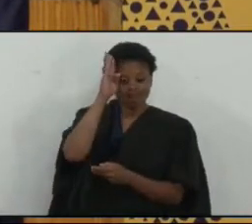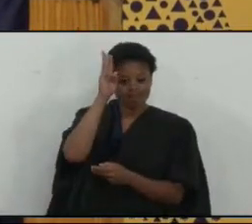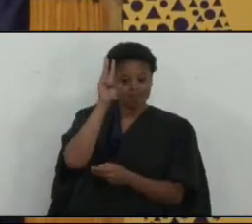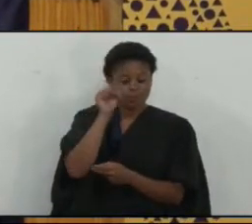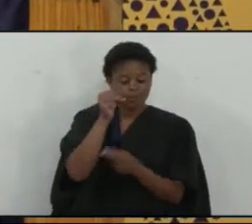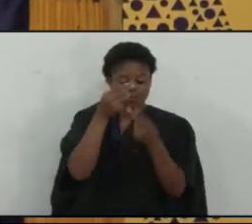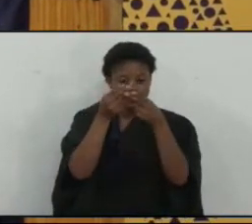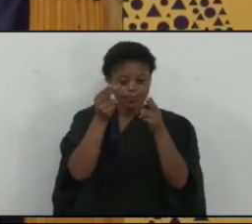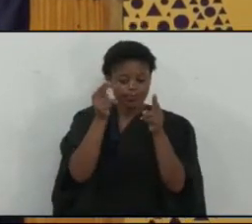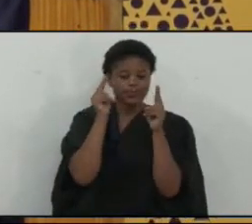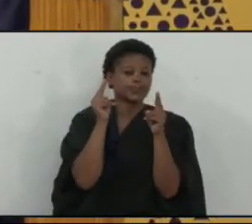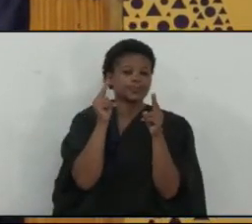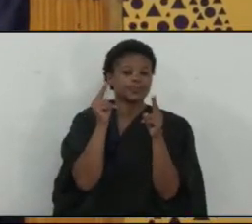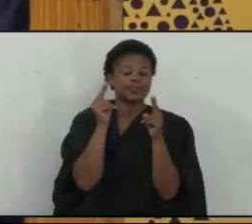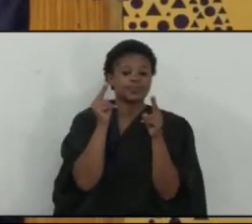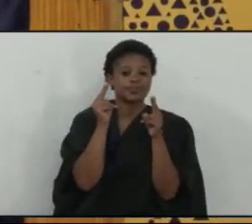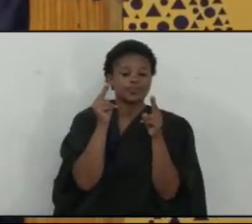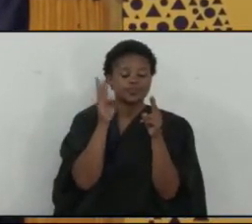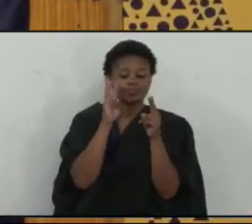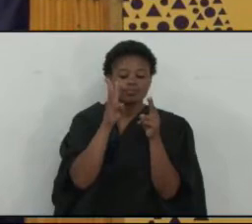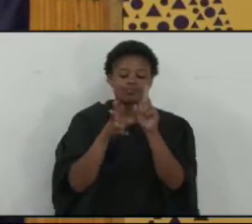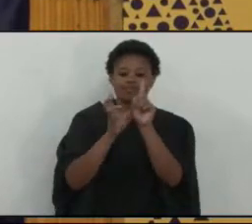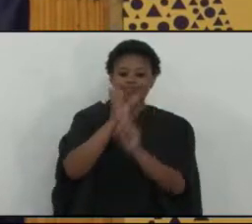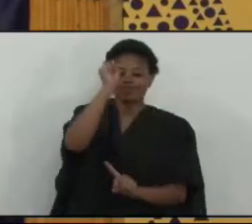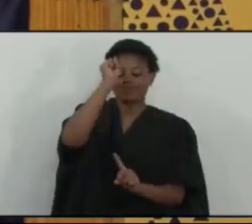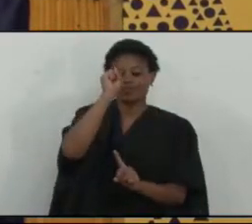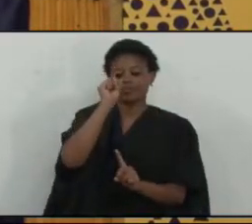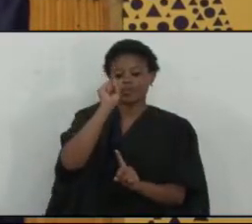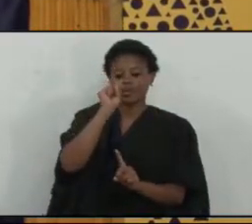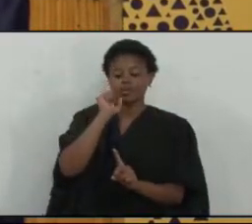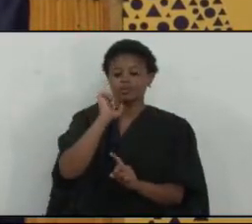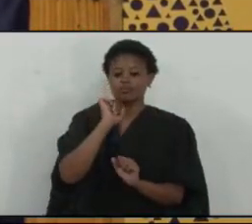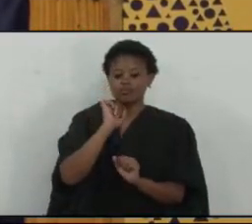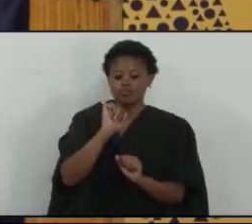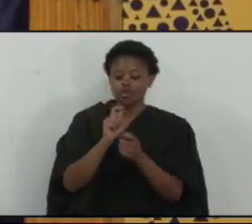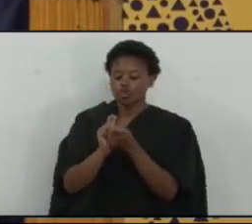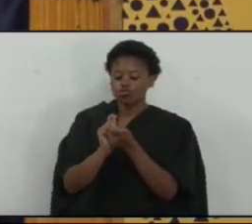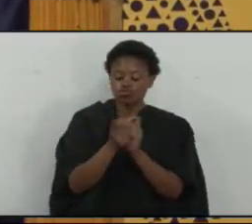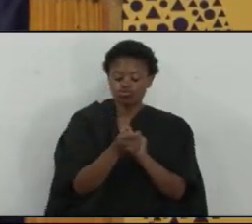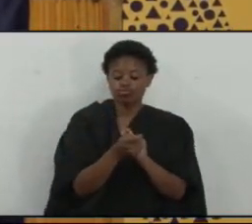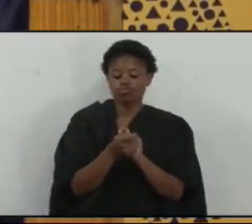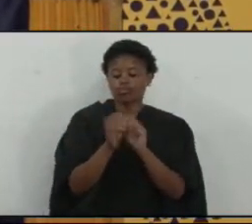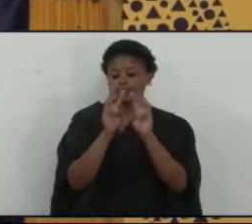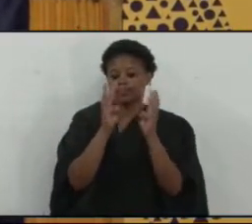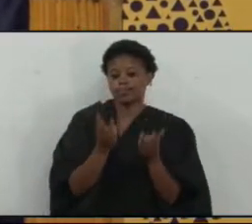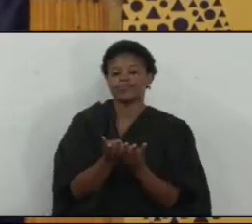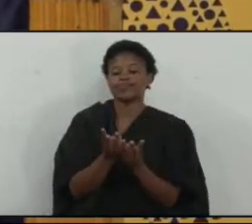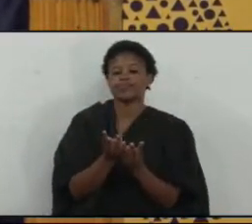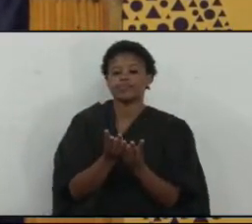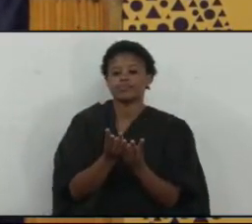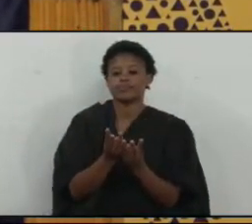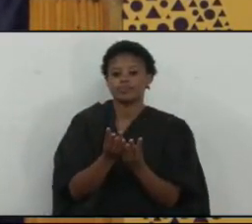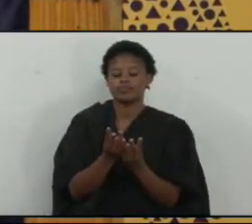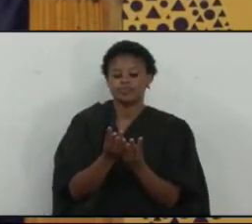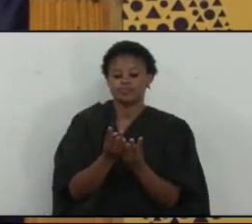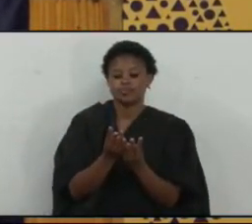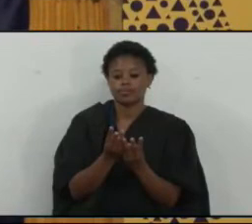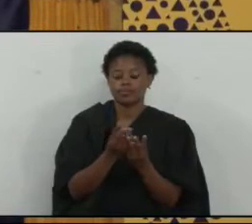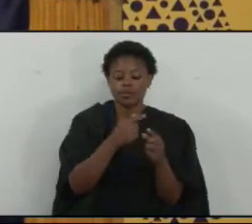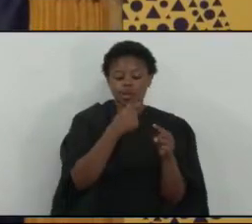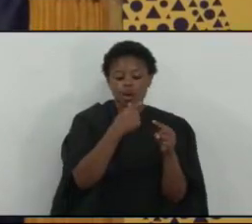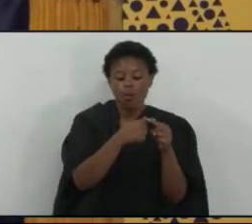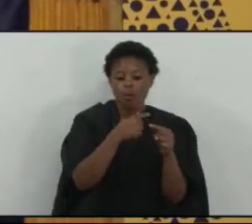Mandela University will achieve its ambition of changing the world. And in the words